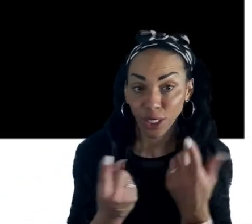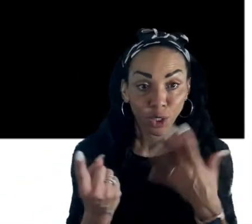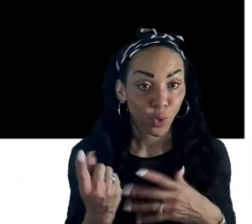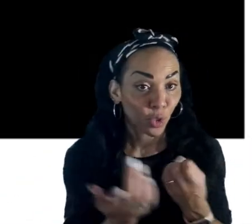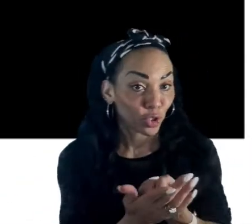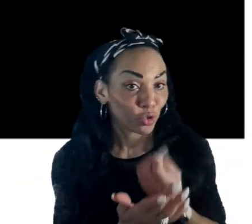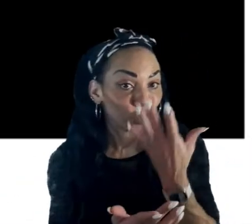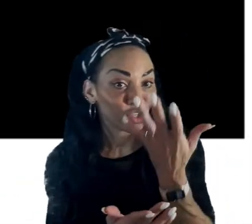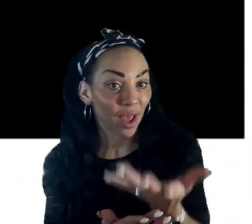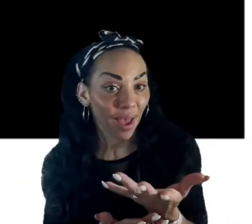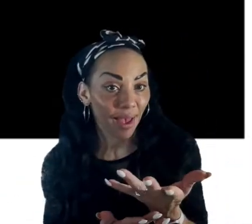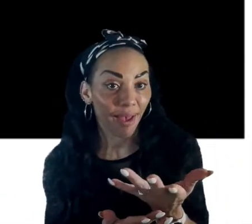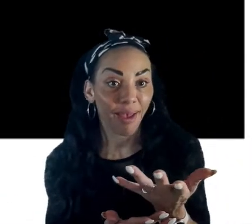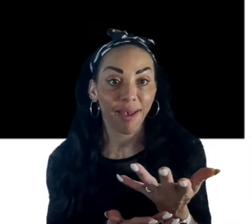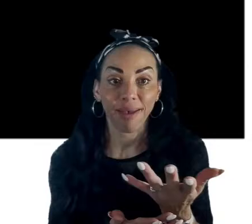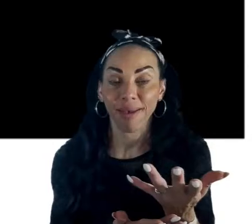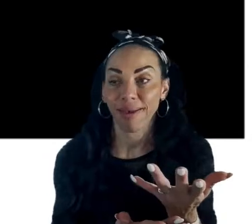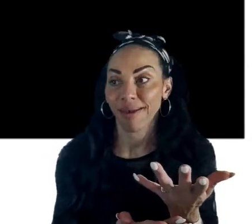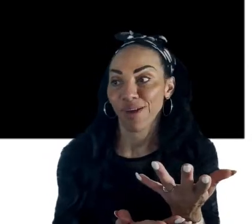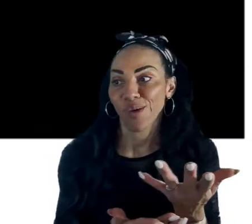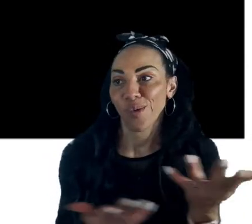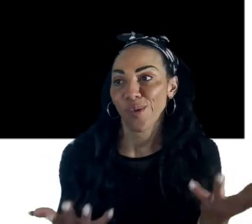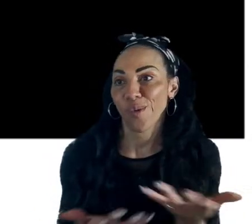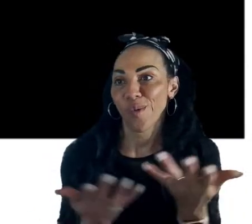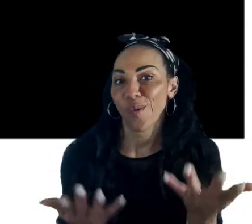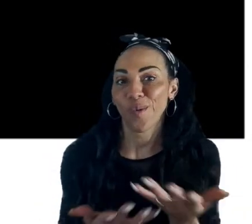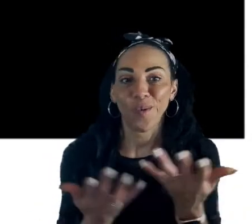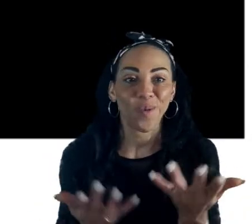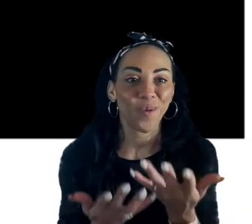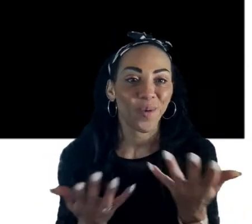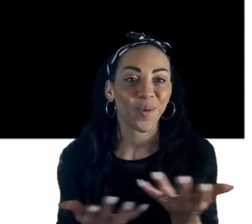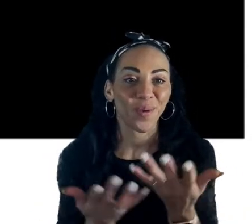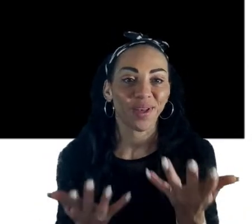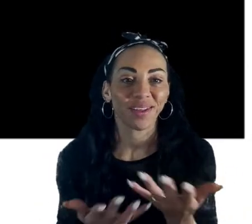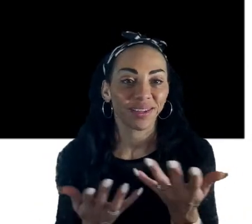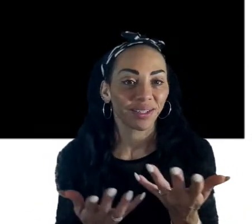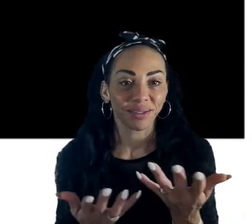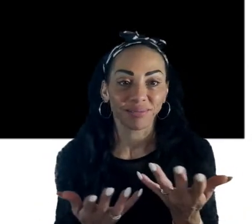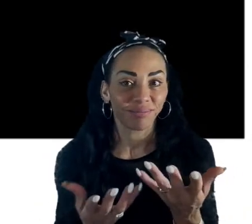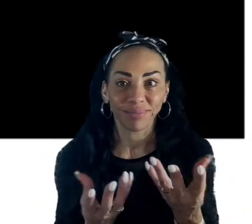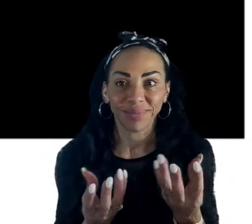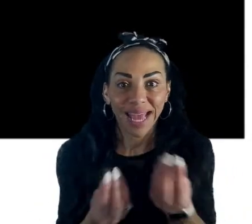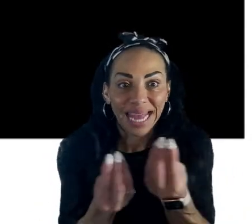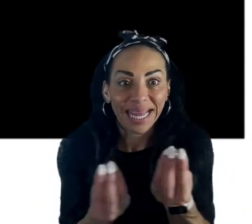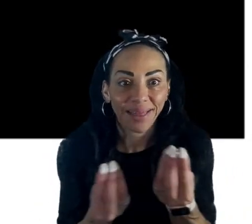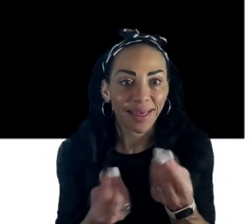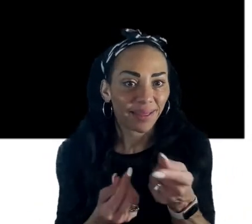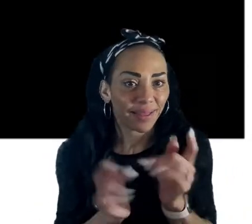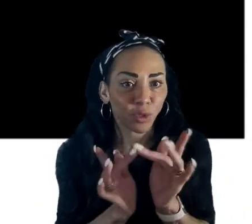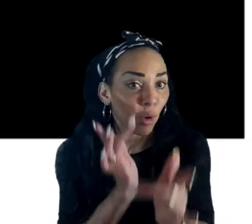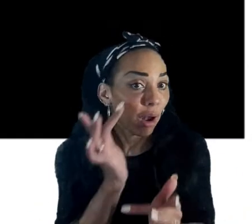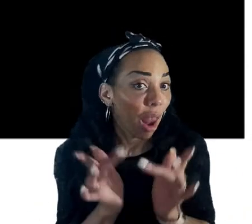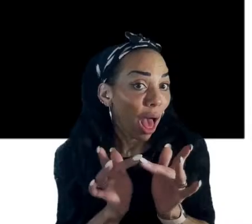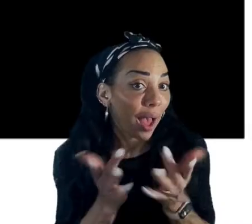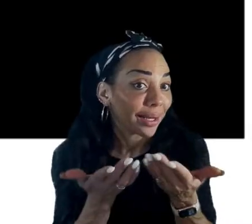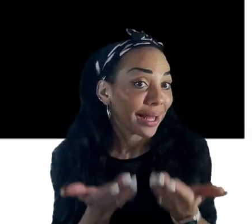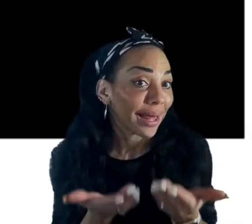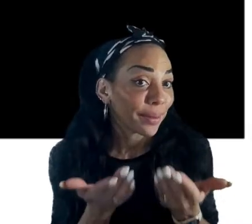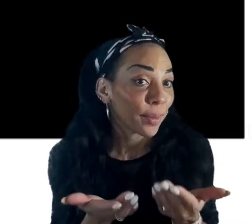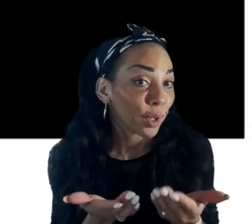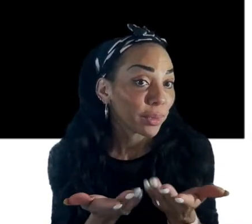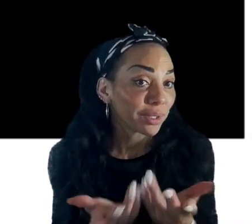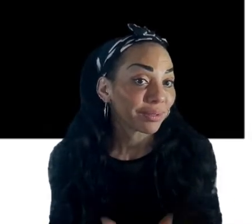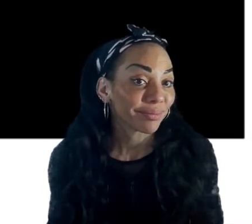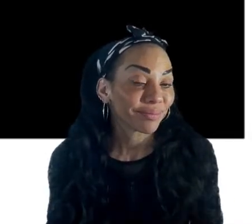this moment, or anything that might be appearing online at the moment, in this moment.